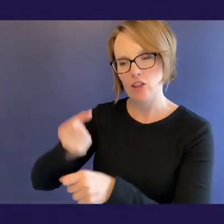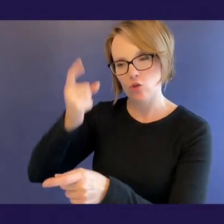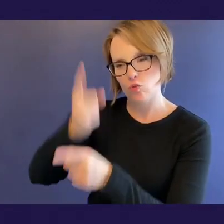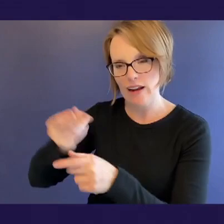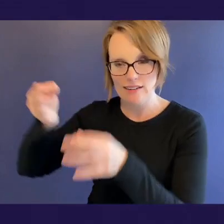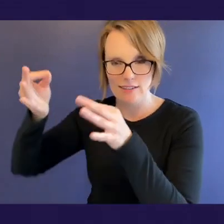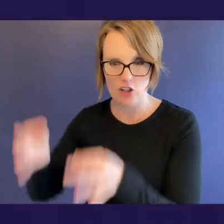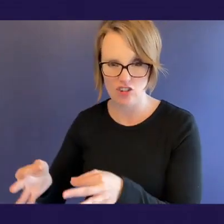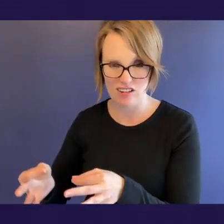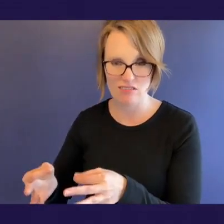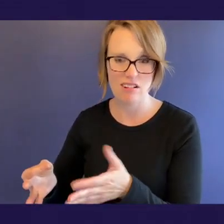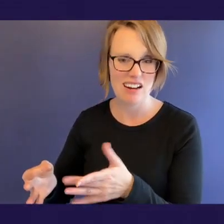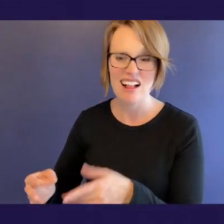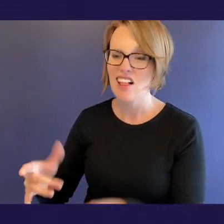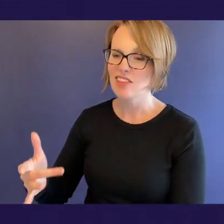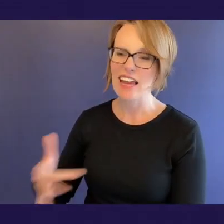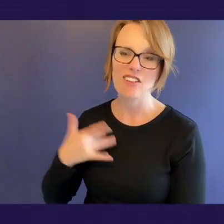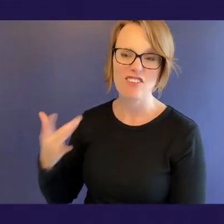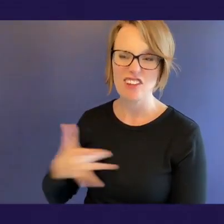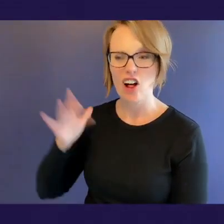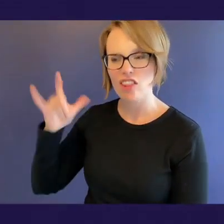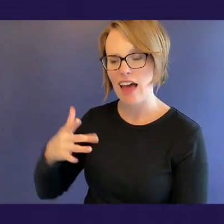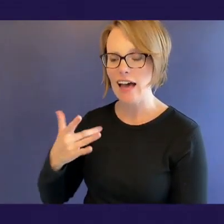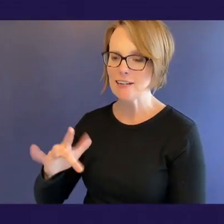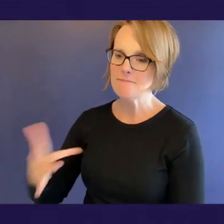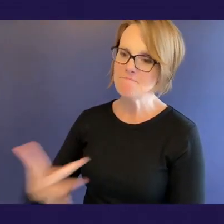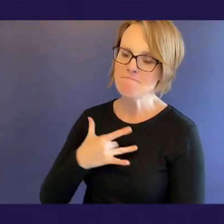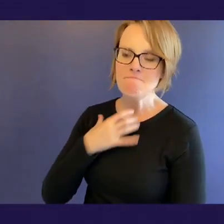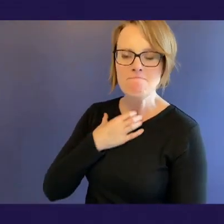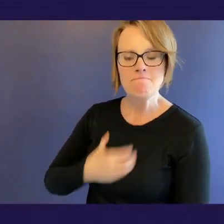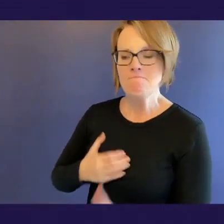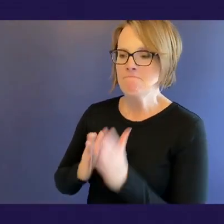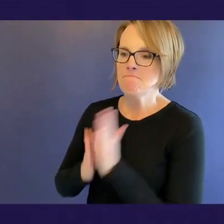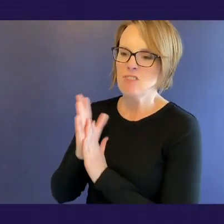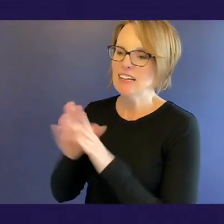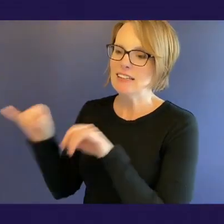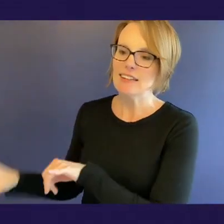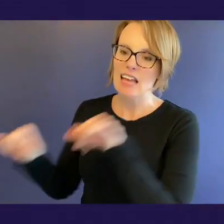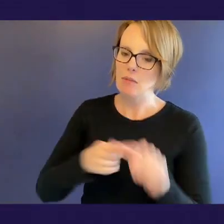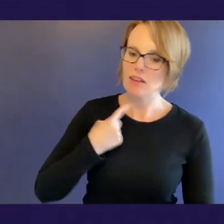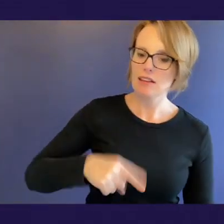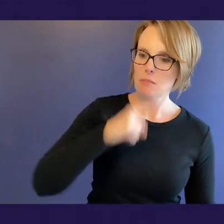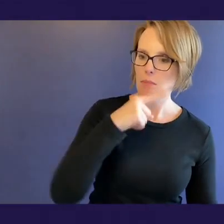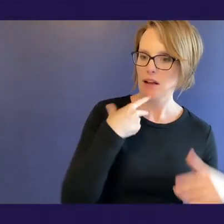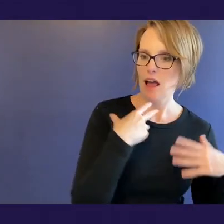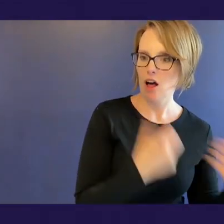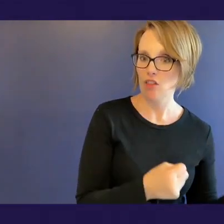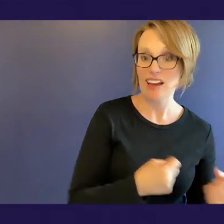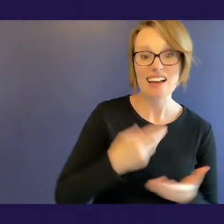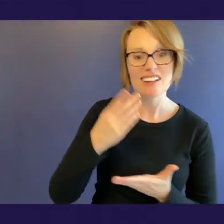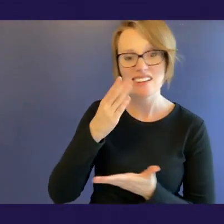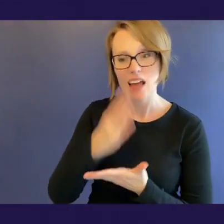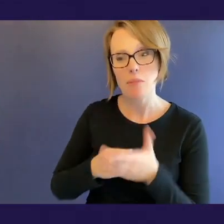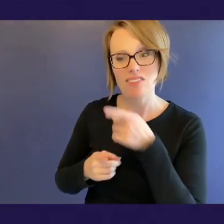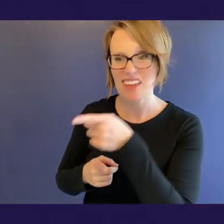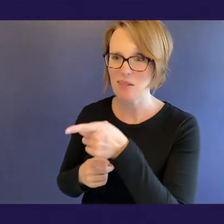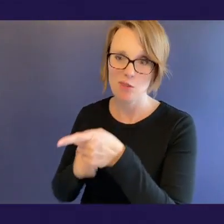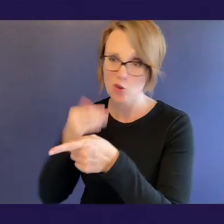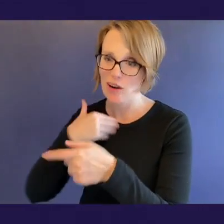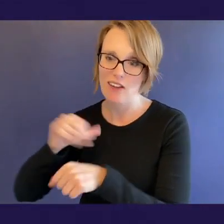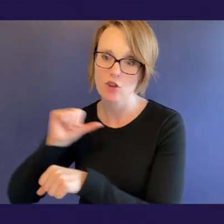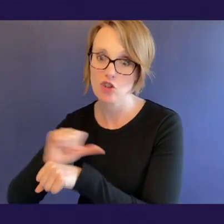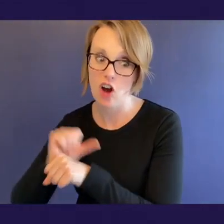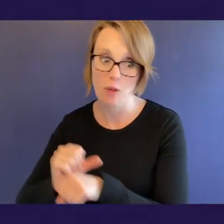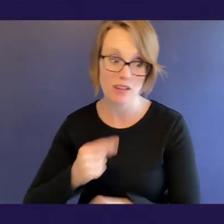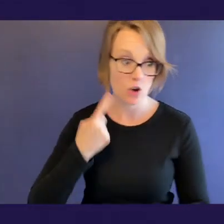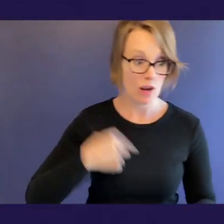strongly as those of us in health communications do. And they are the fourth estate. And there are a lot of them that don't have jobs. And we have a 40% workforce shortage in public health.